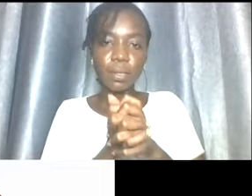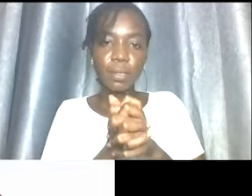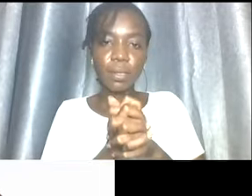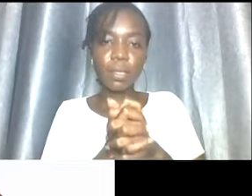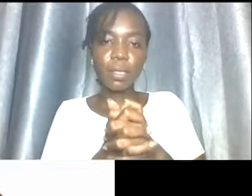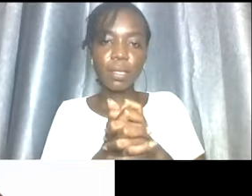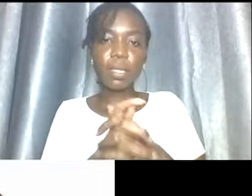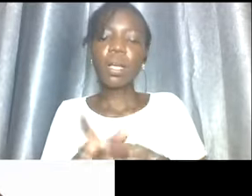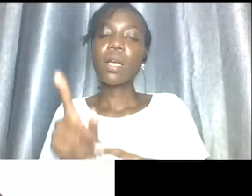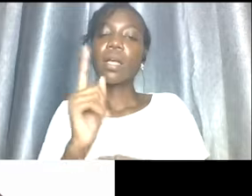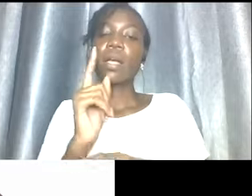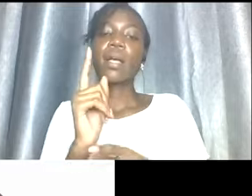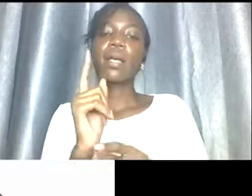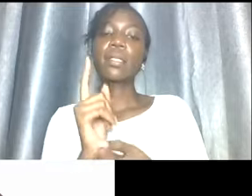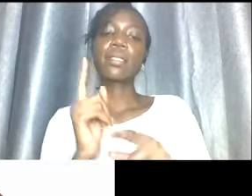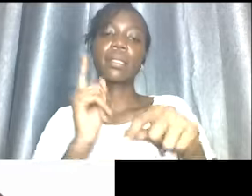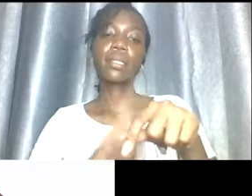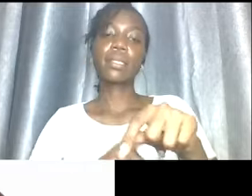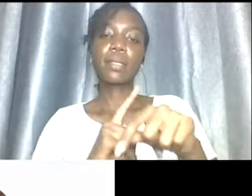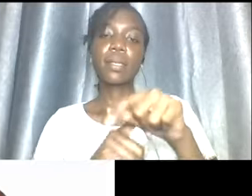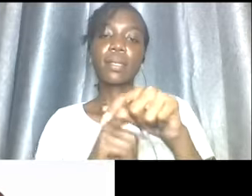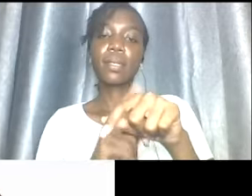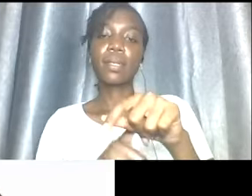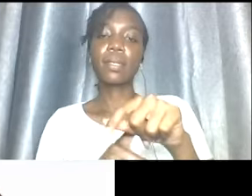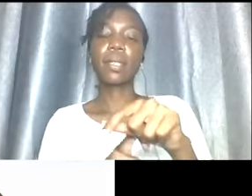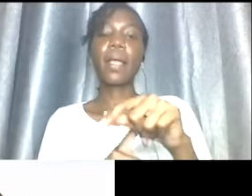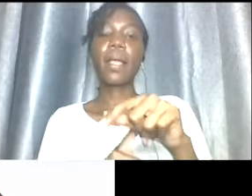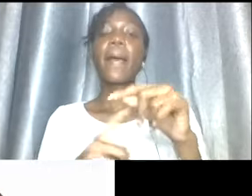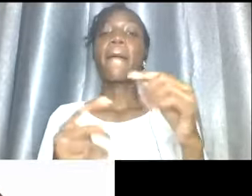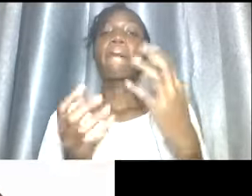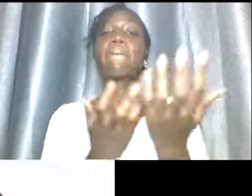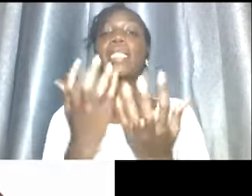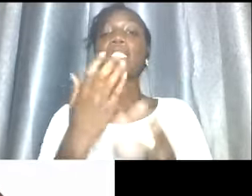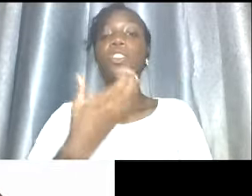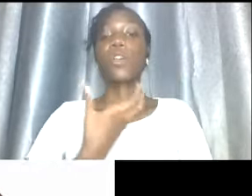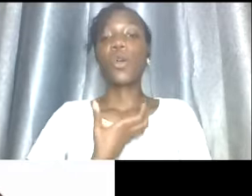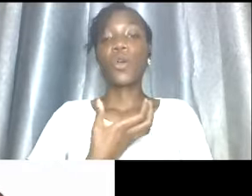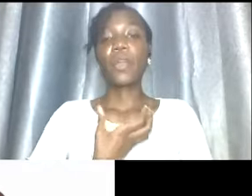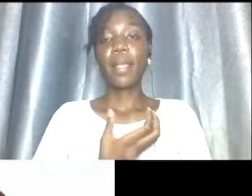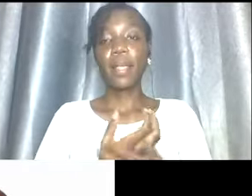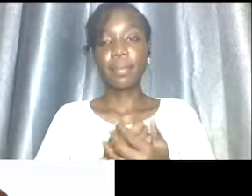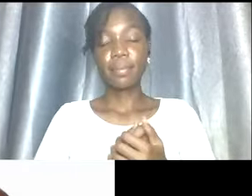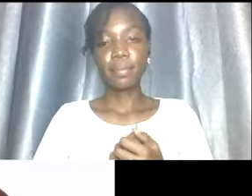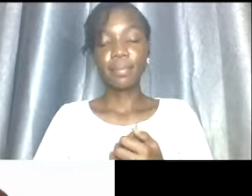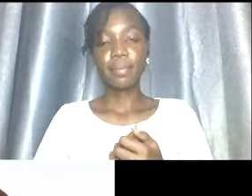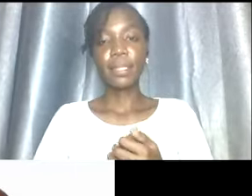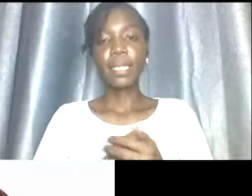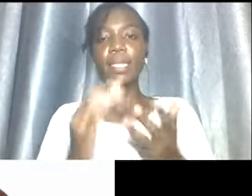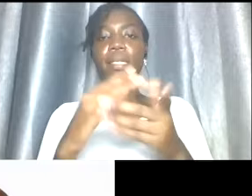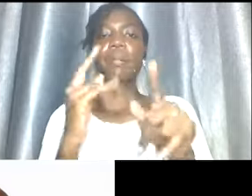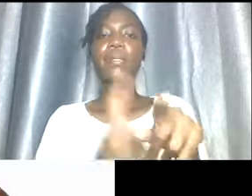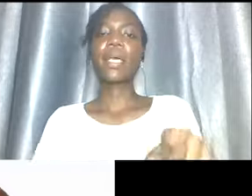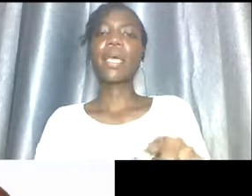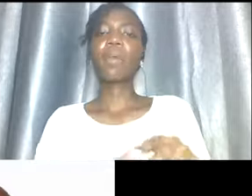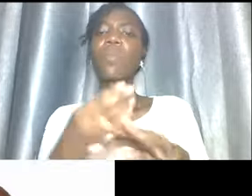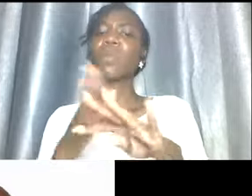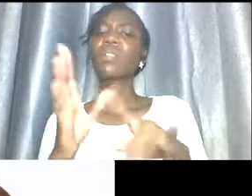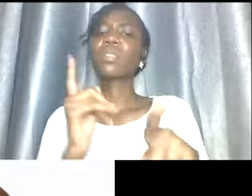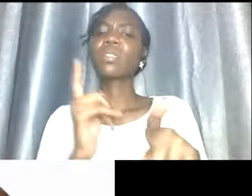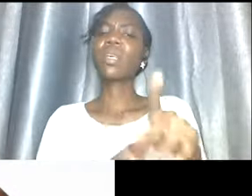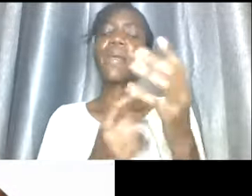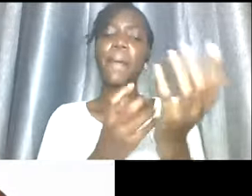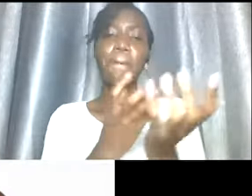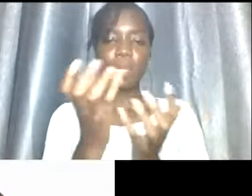As a business owner, sometimes we spend so much time working in our